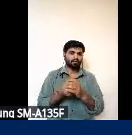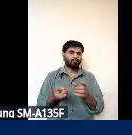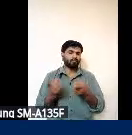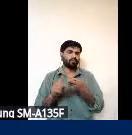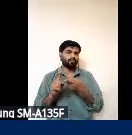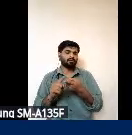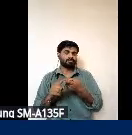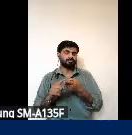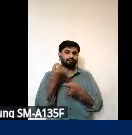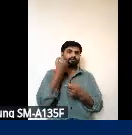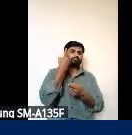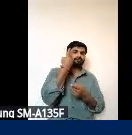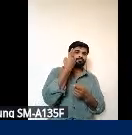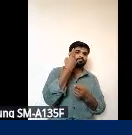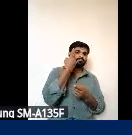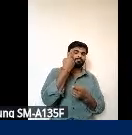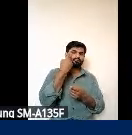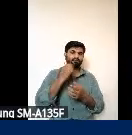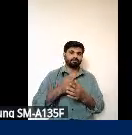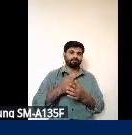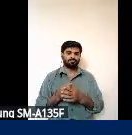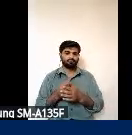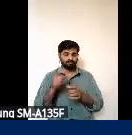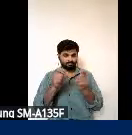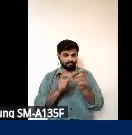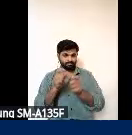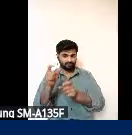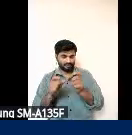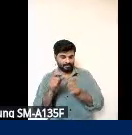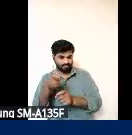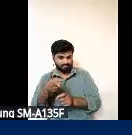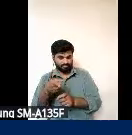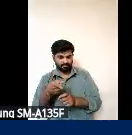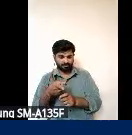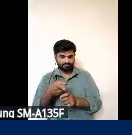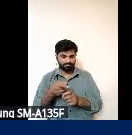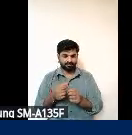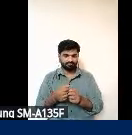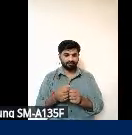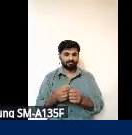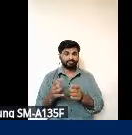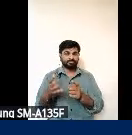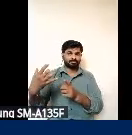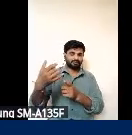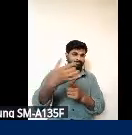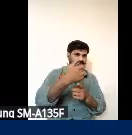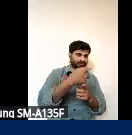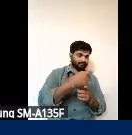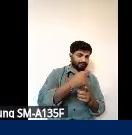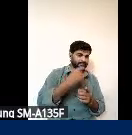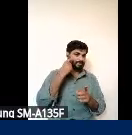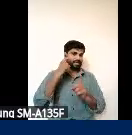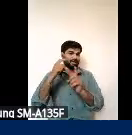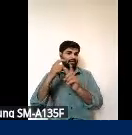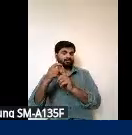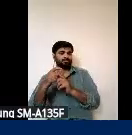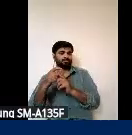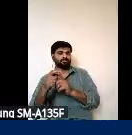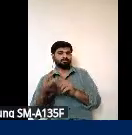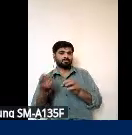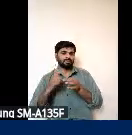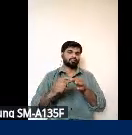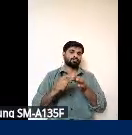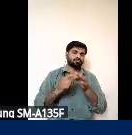as proper census. So population enumeration is uh, covering identity and questions related to every individual in the